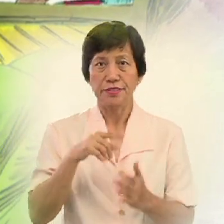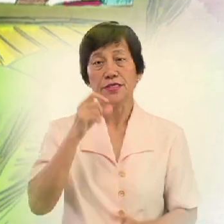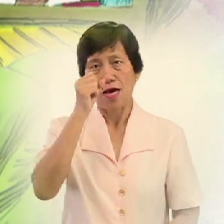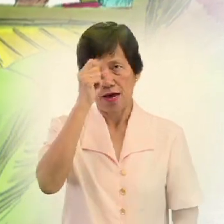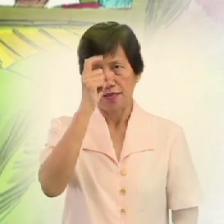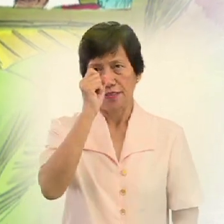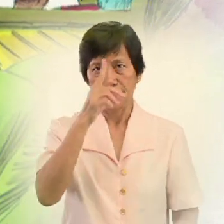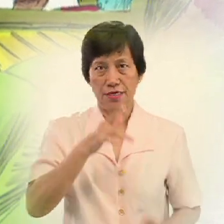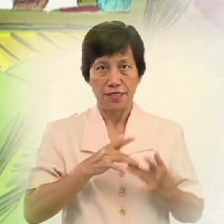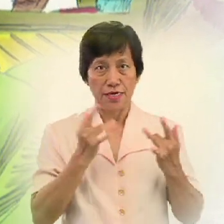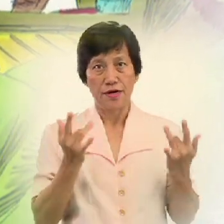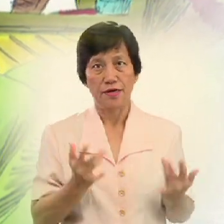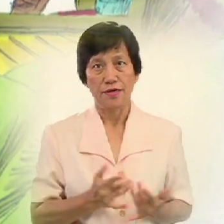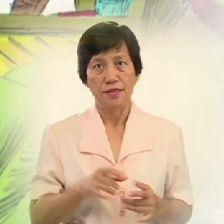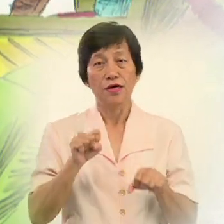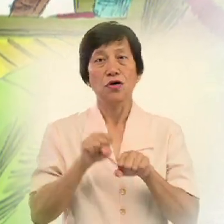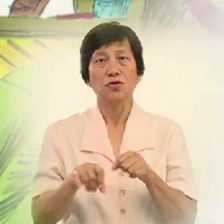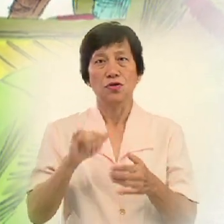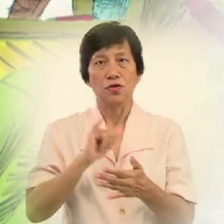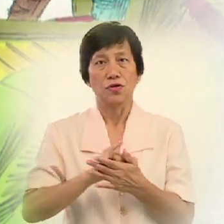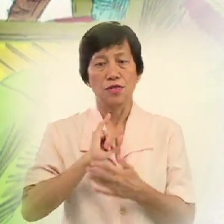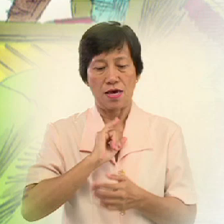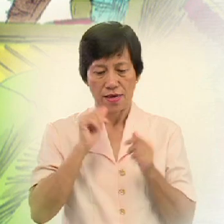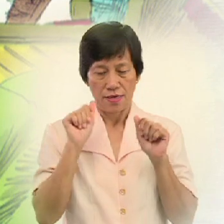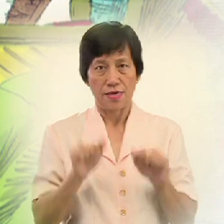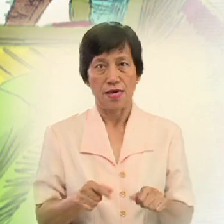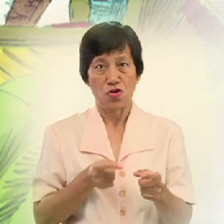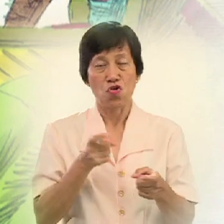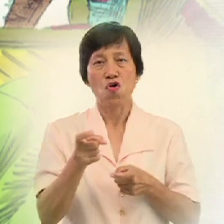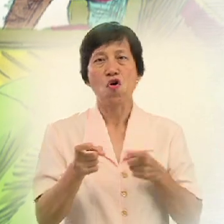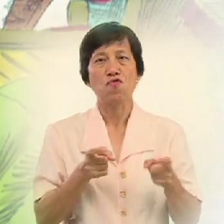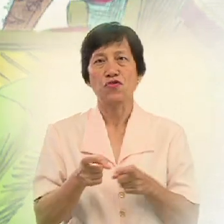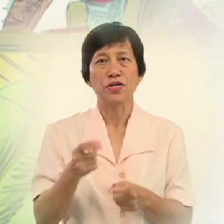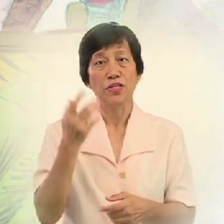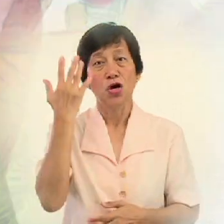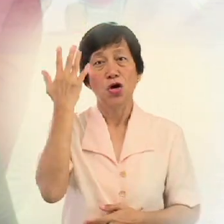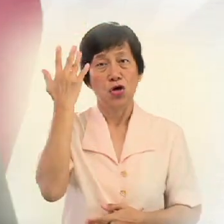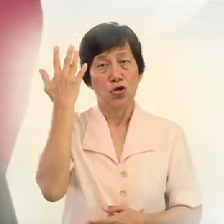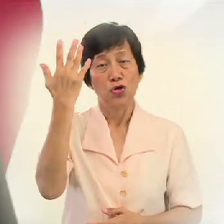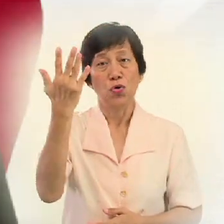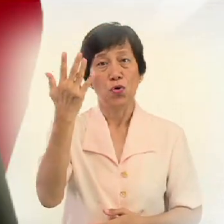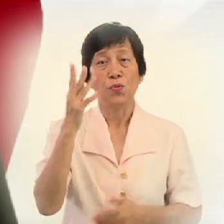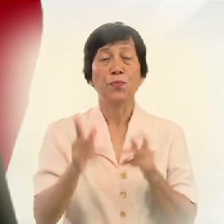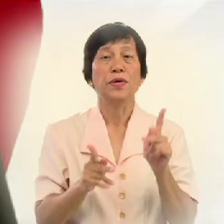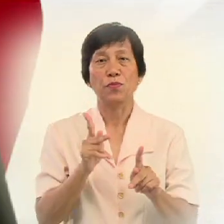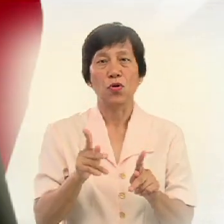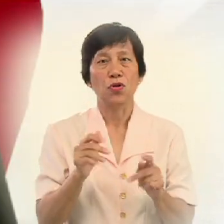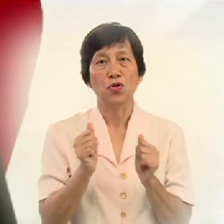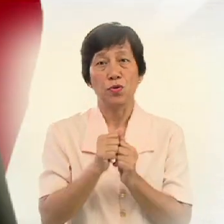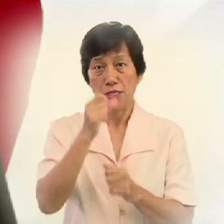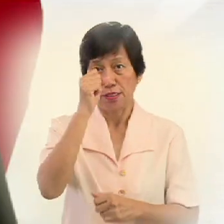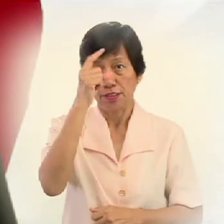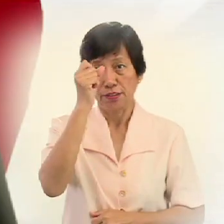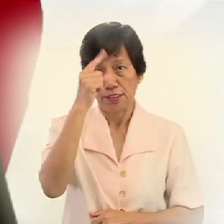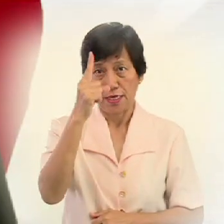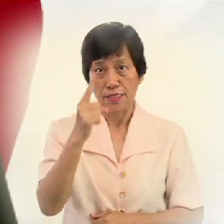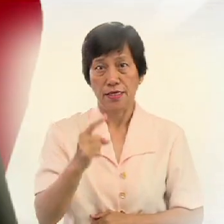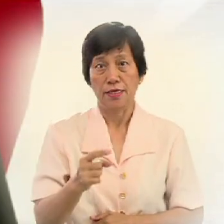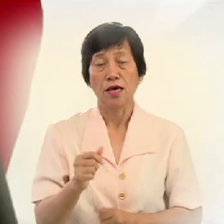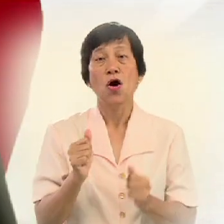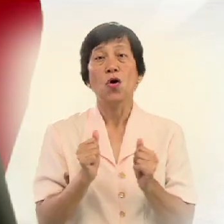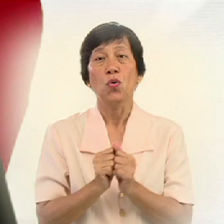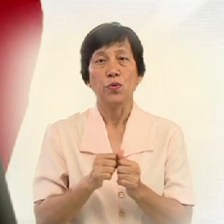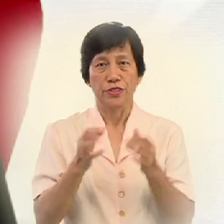understanding heart so that I can govern your people with understanding,